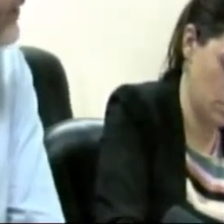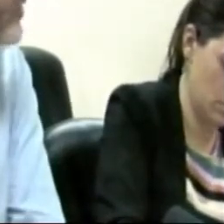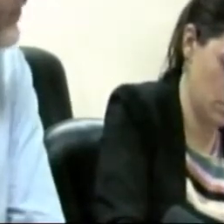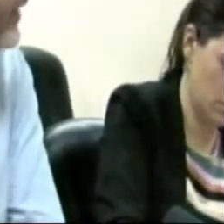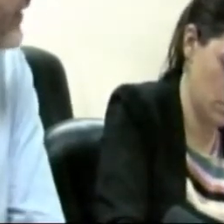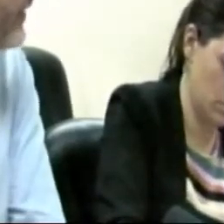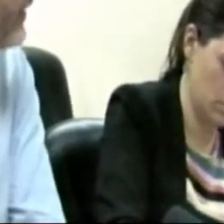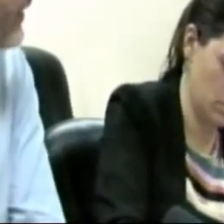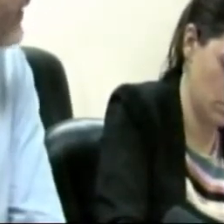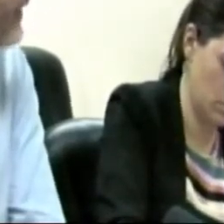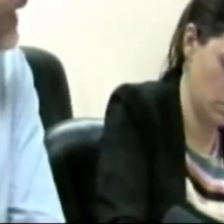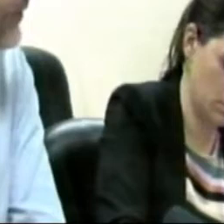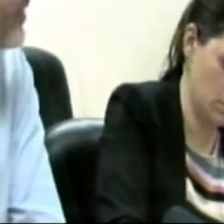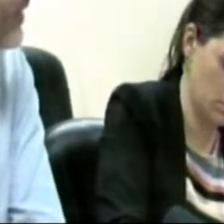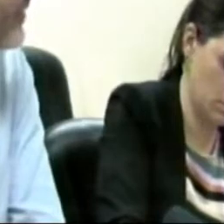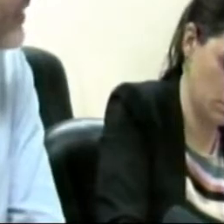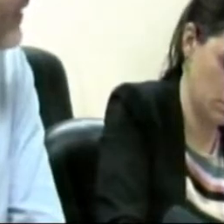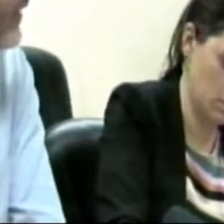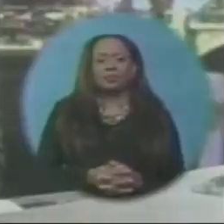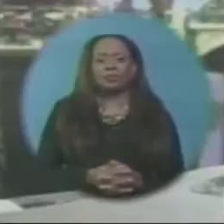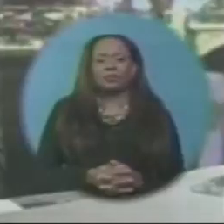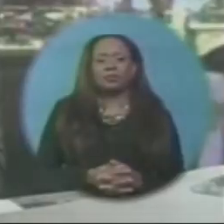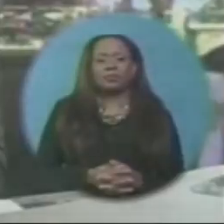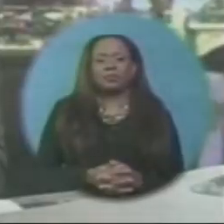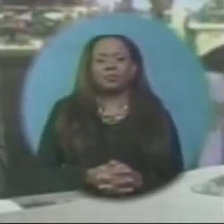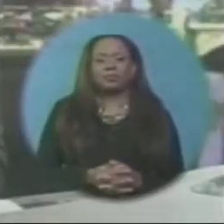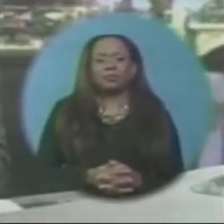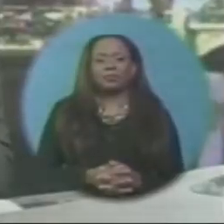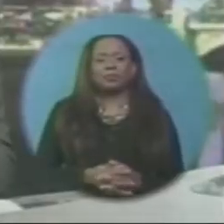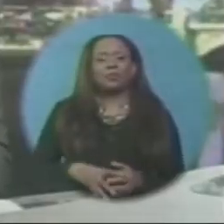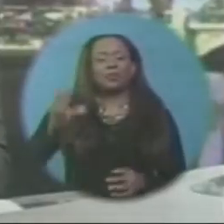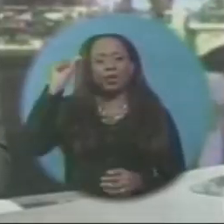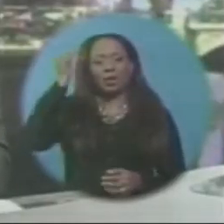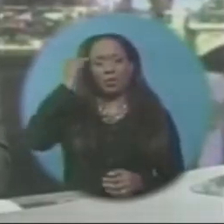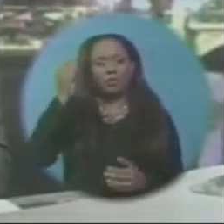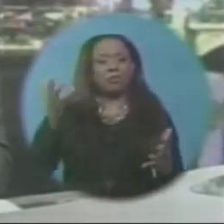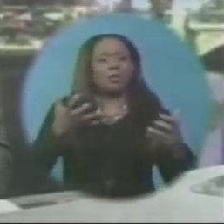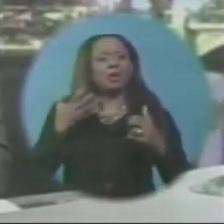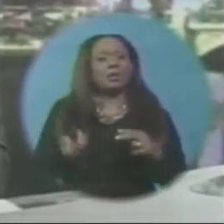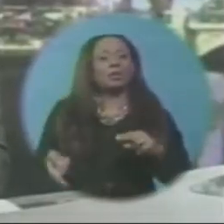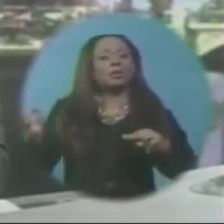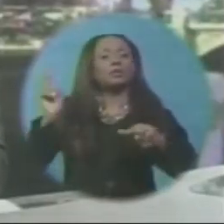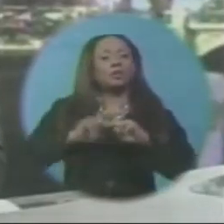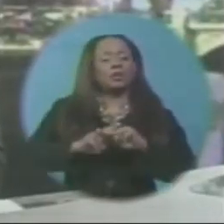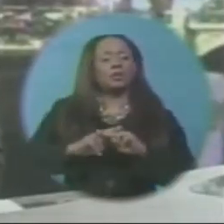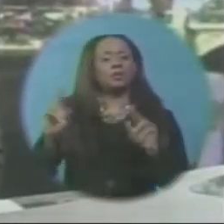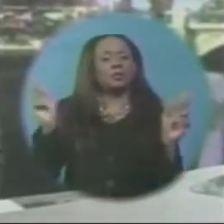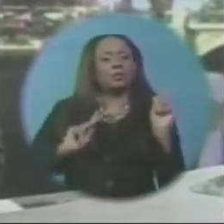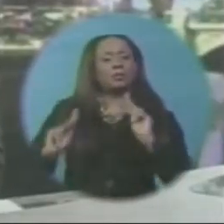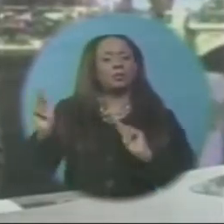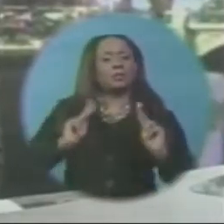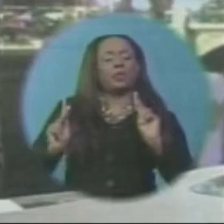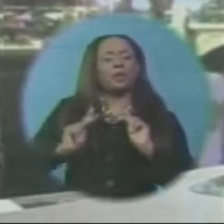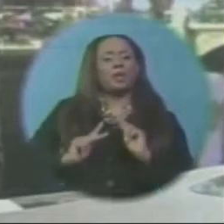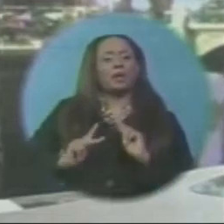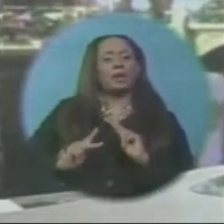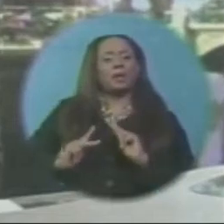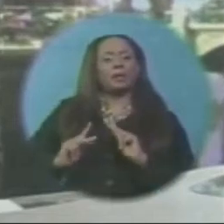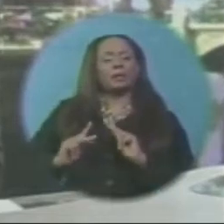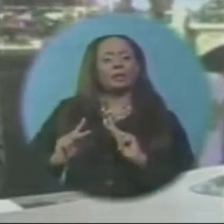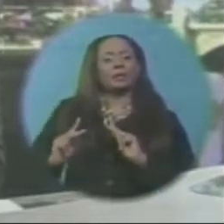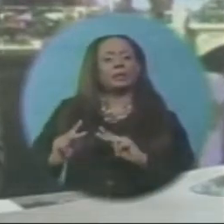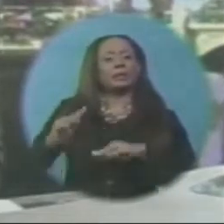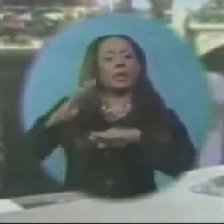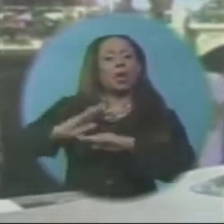the islands by climate change. Government's move to increase the number of people on the National Insurance Schemes